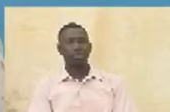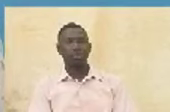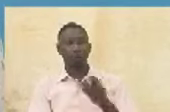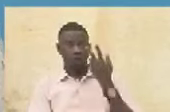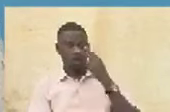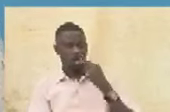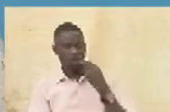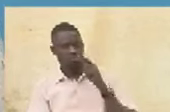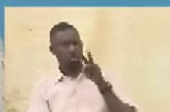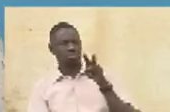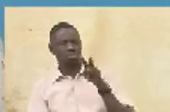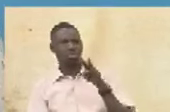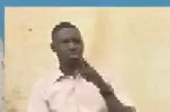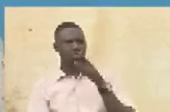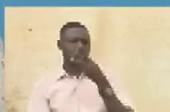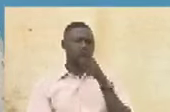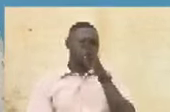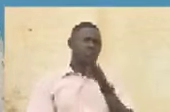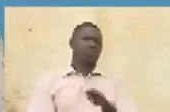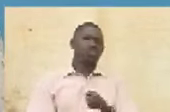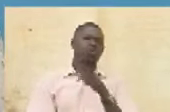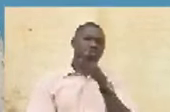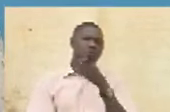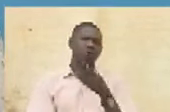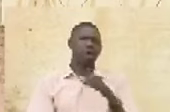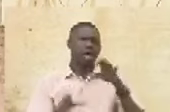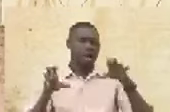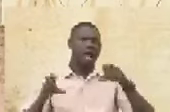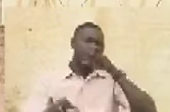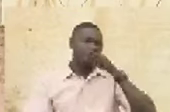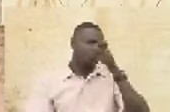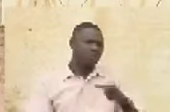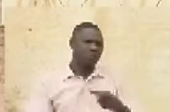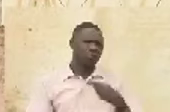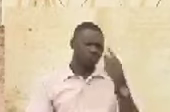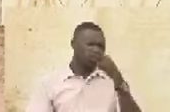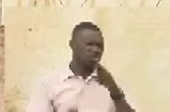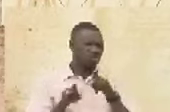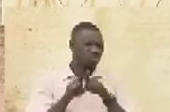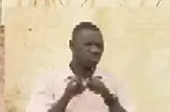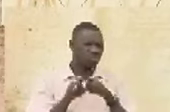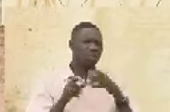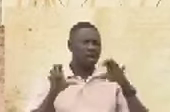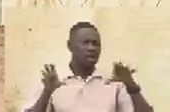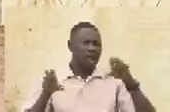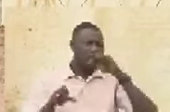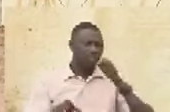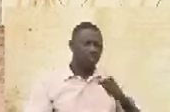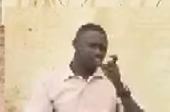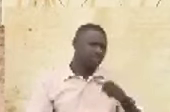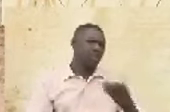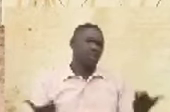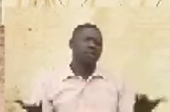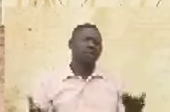they look at you, they will tell you, "Look at you, look at your mouth. You just look like a witch."